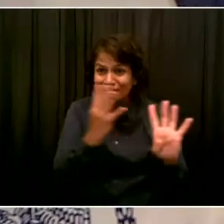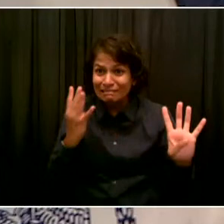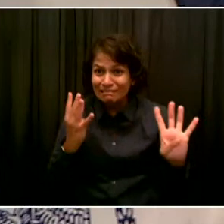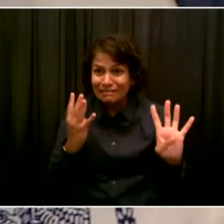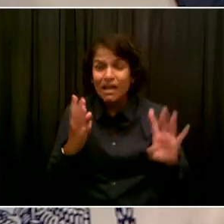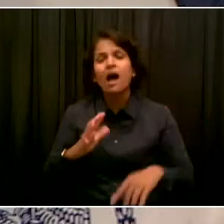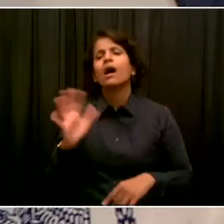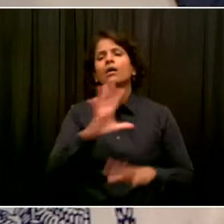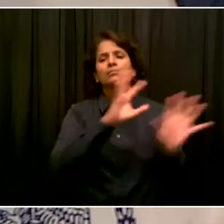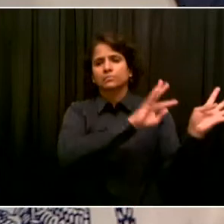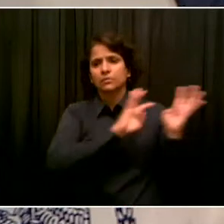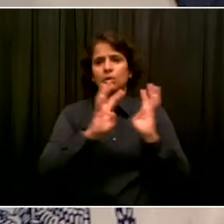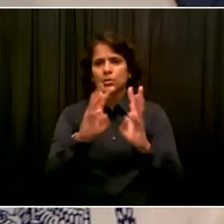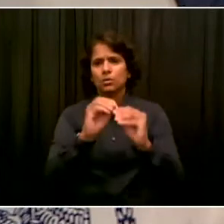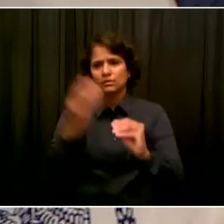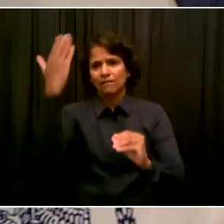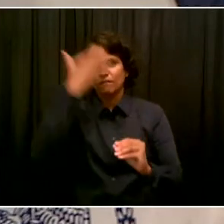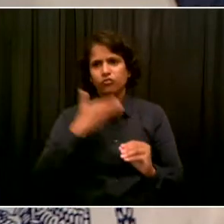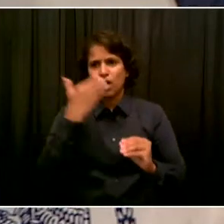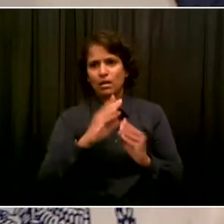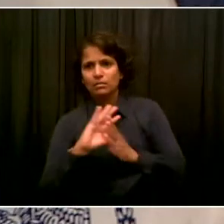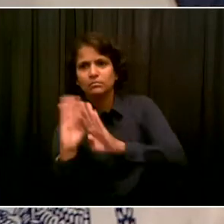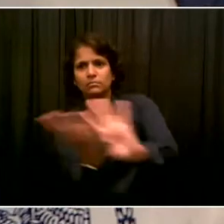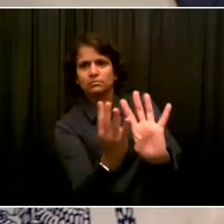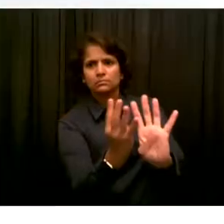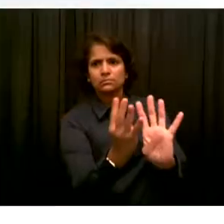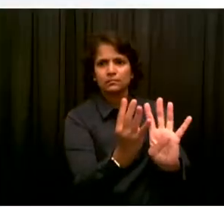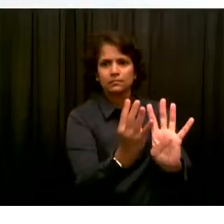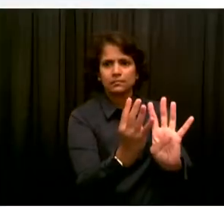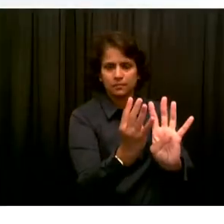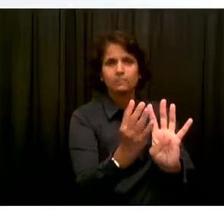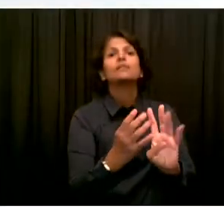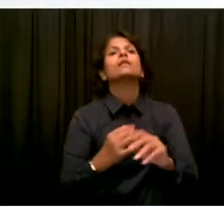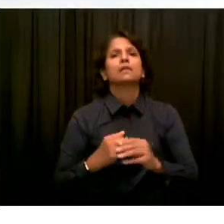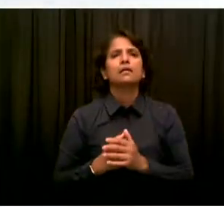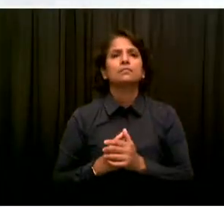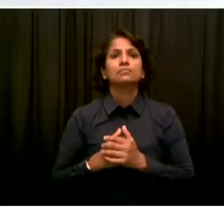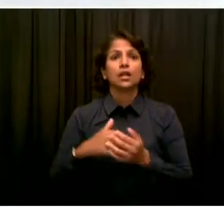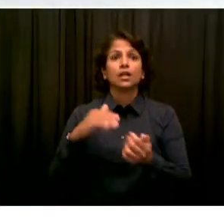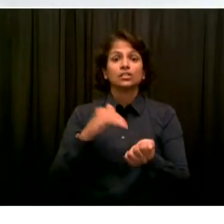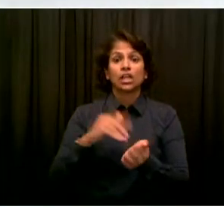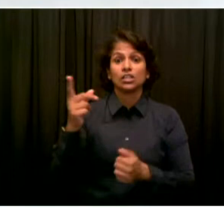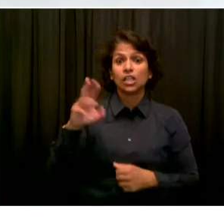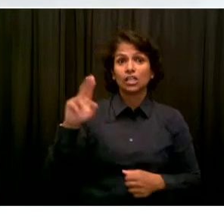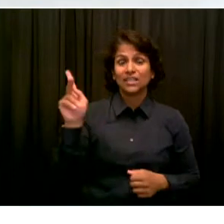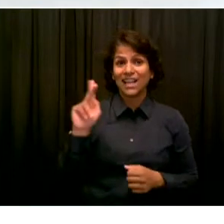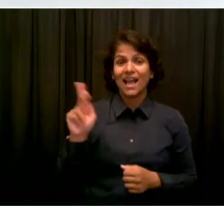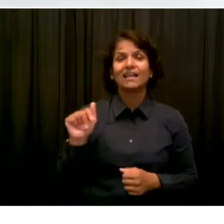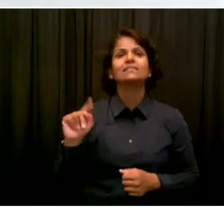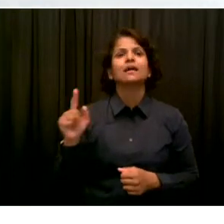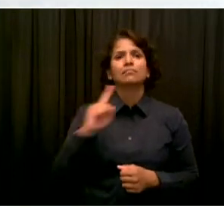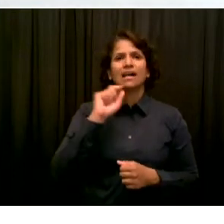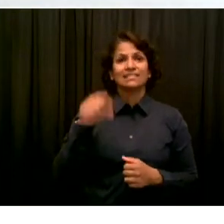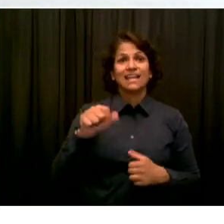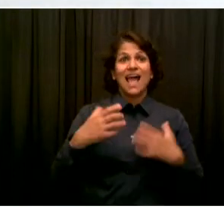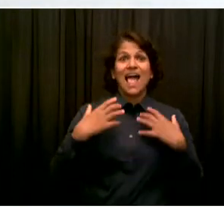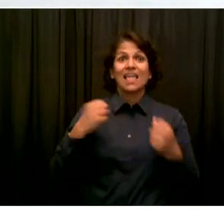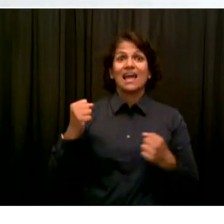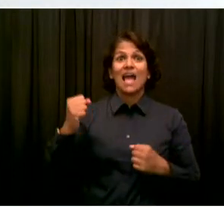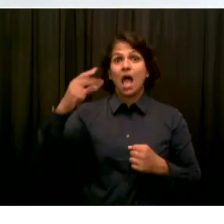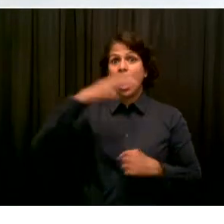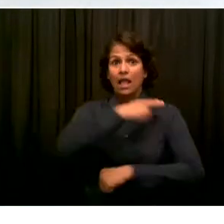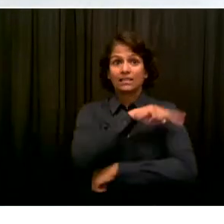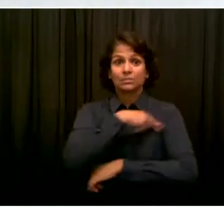add? I would just add that health and hospitals, through our 11 hospitals and all of our outpatient clinics, are